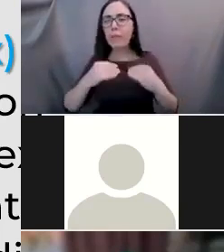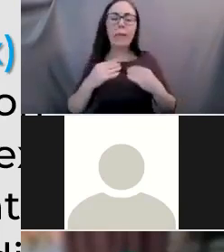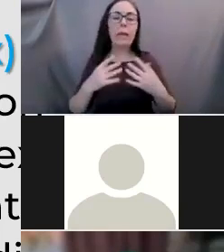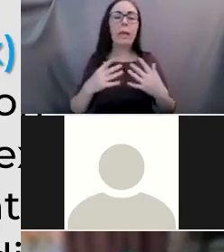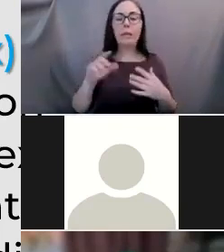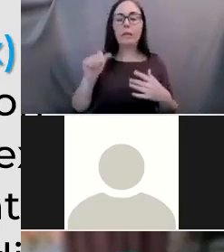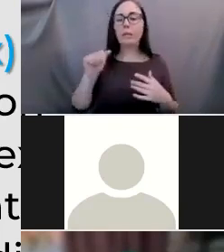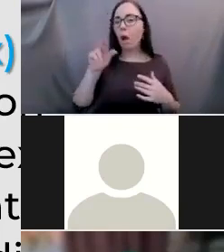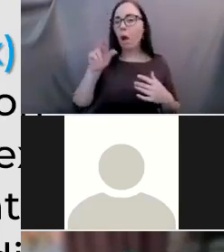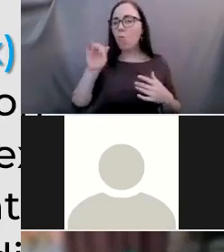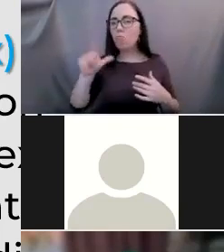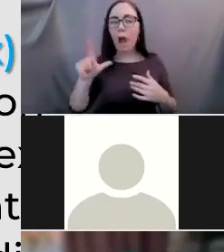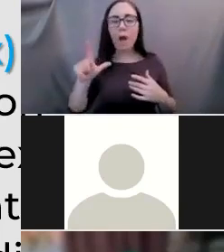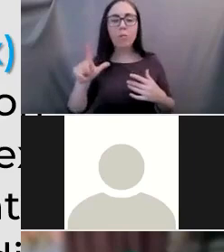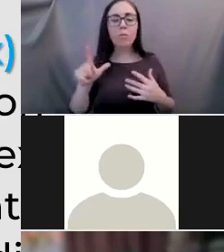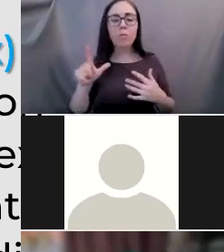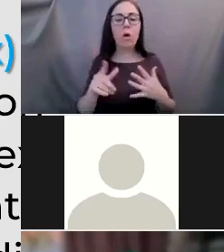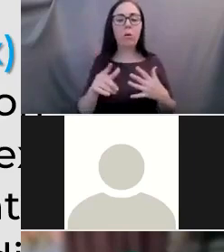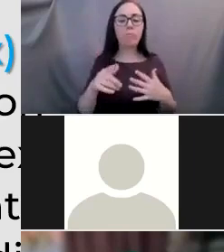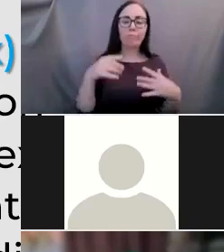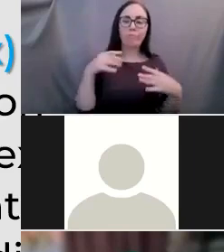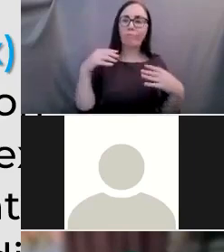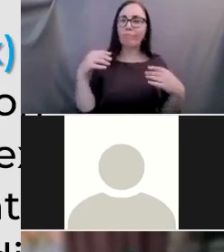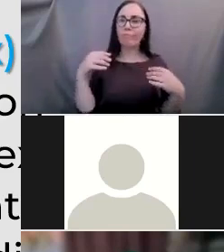defecating or urinating.